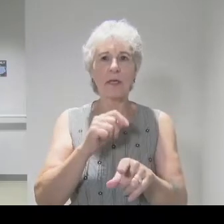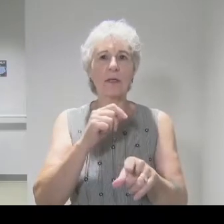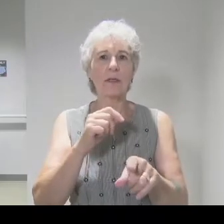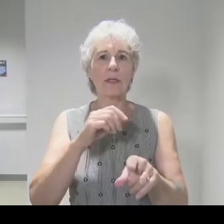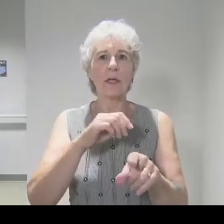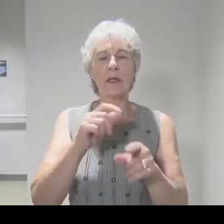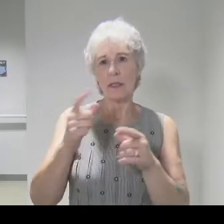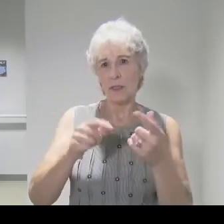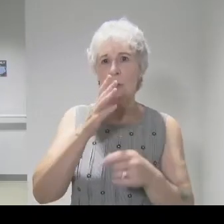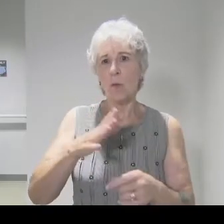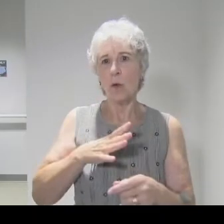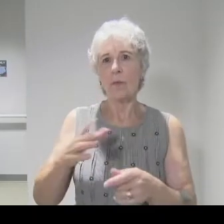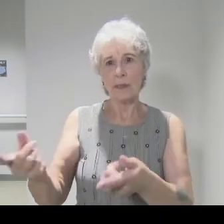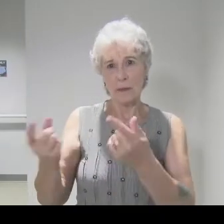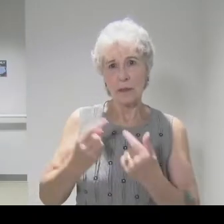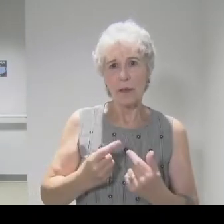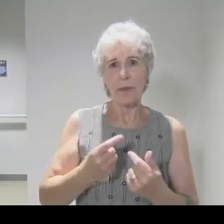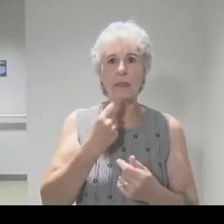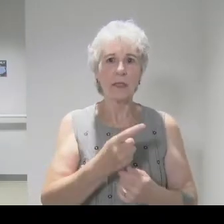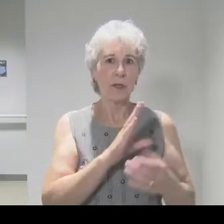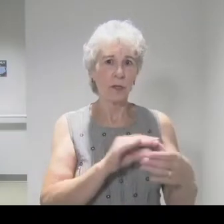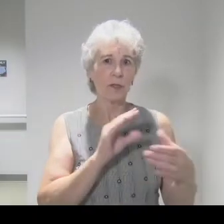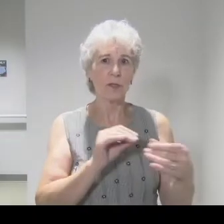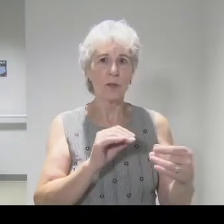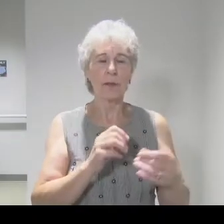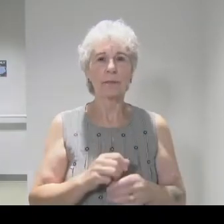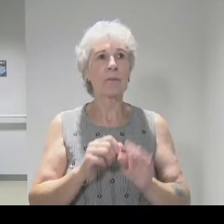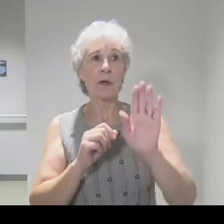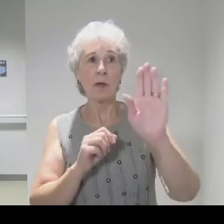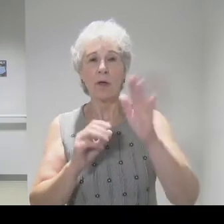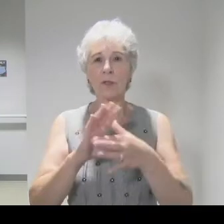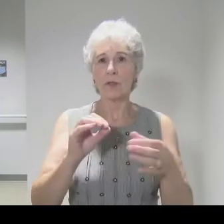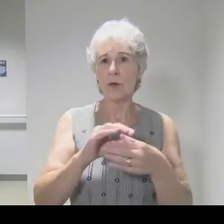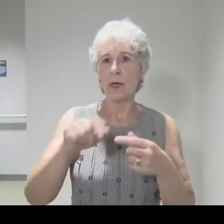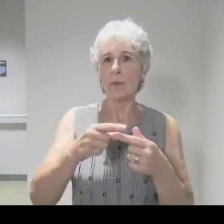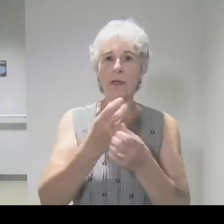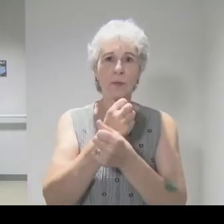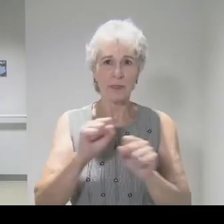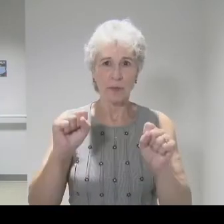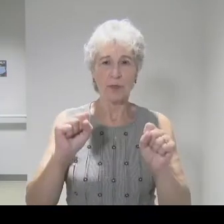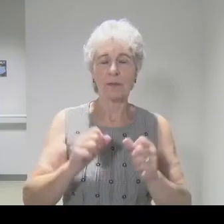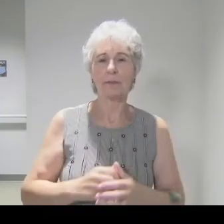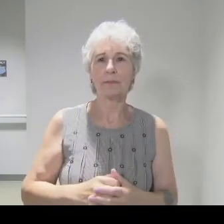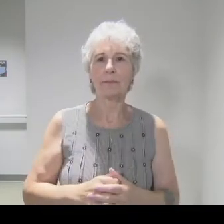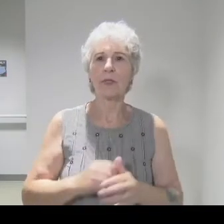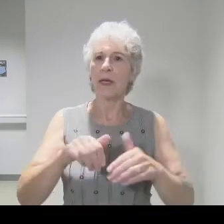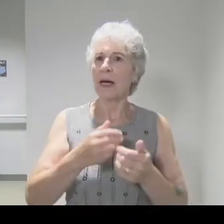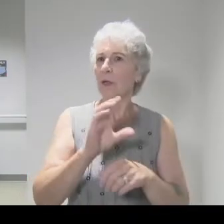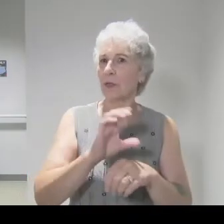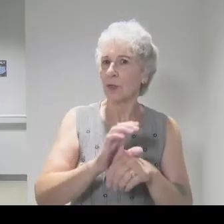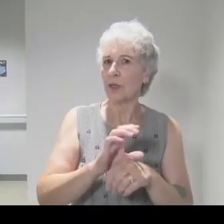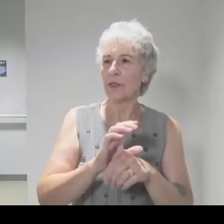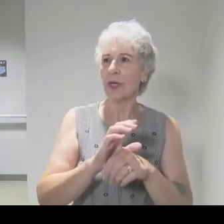we can be expecting on that evening? Okay, her story is also going to be about her redemption and how the church was